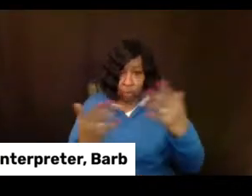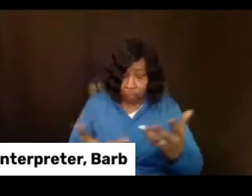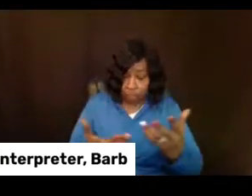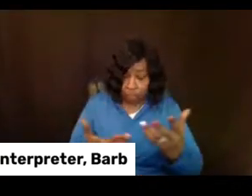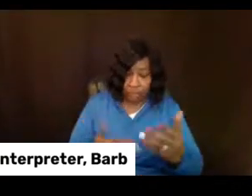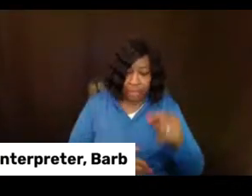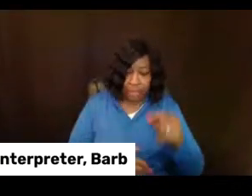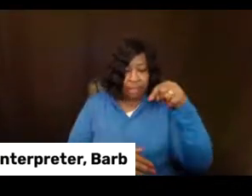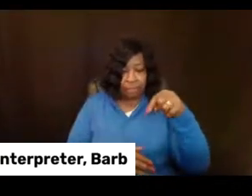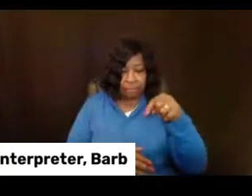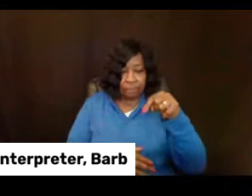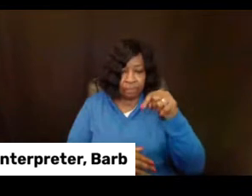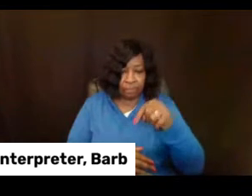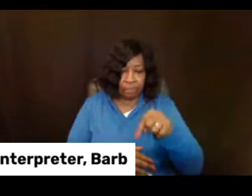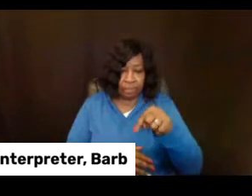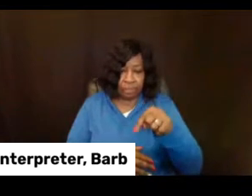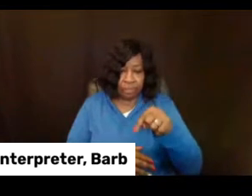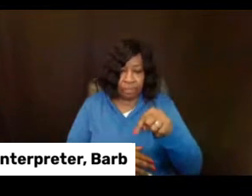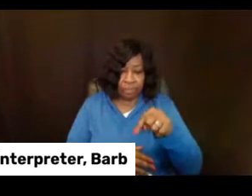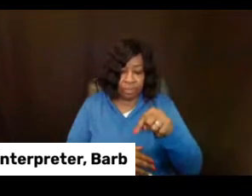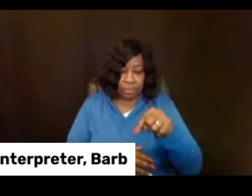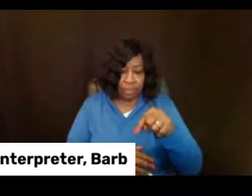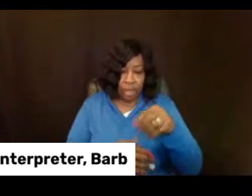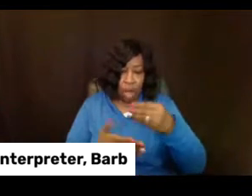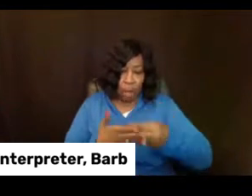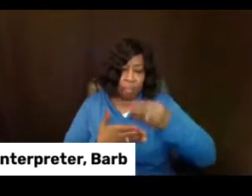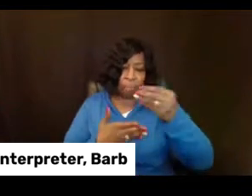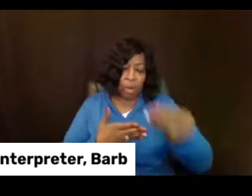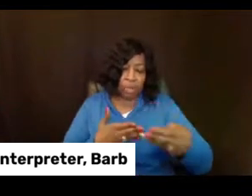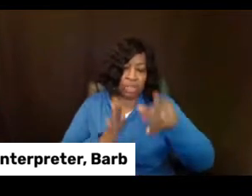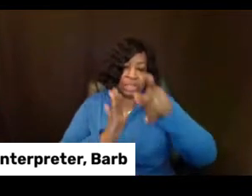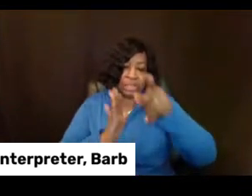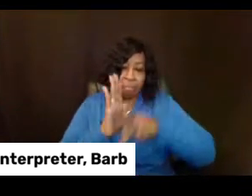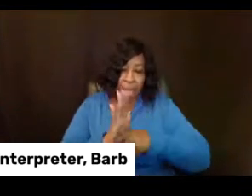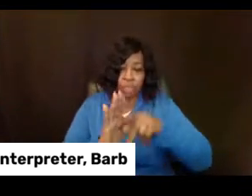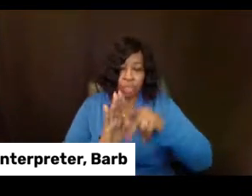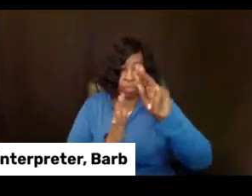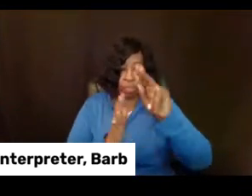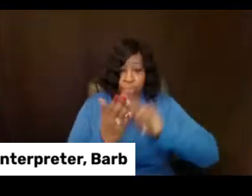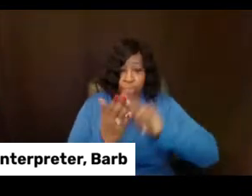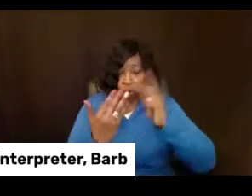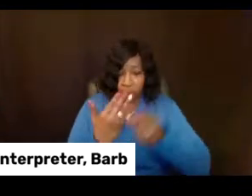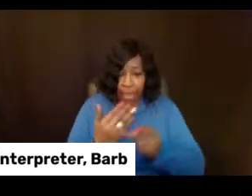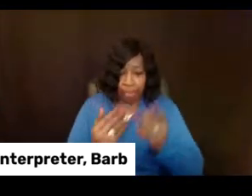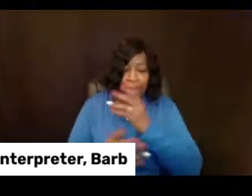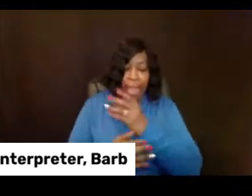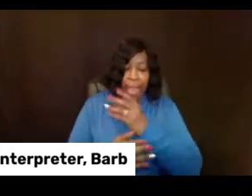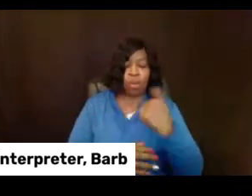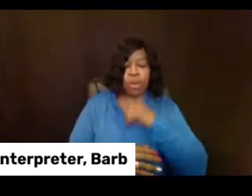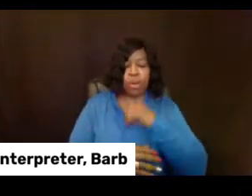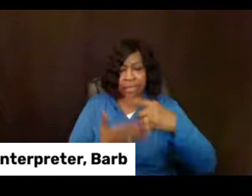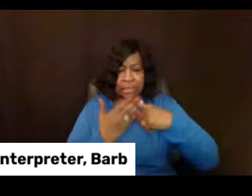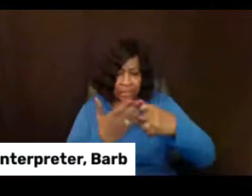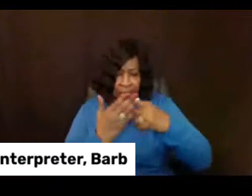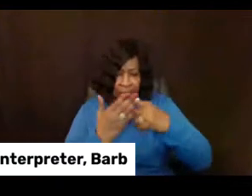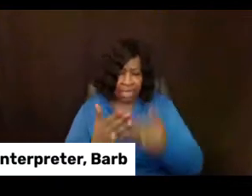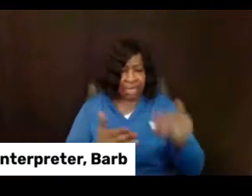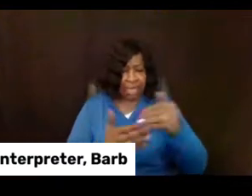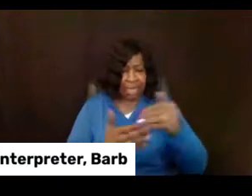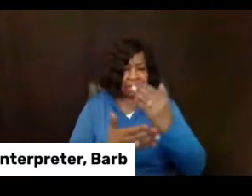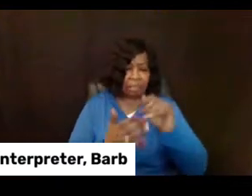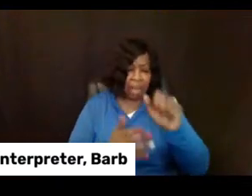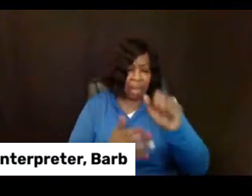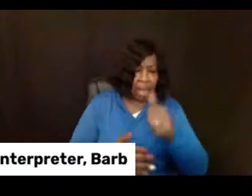this purchasing policy program, and then we're going to be discussing again some of the other